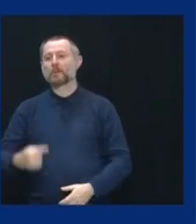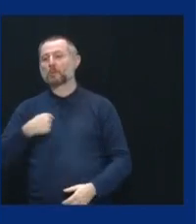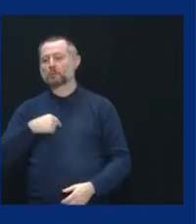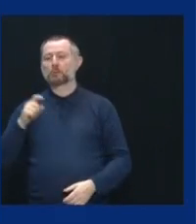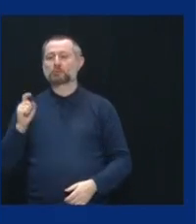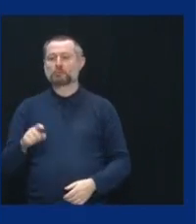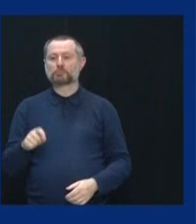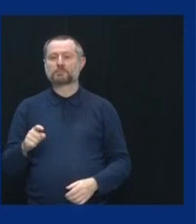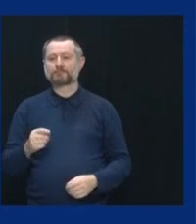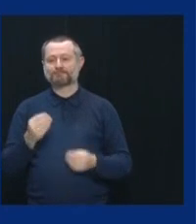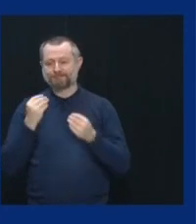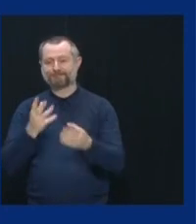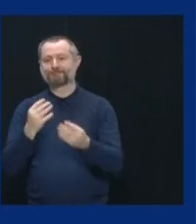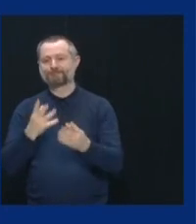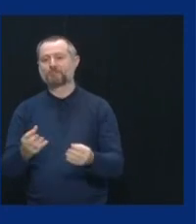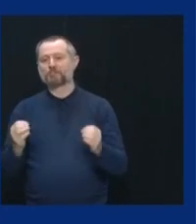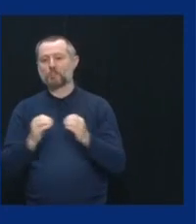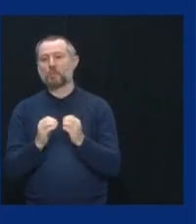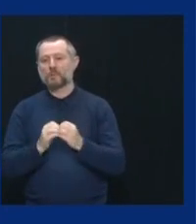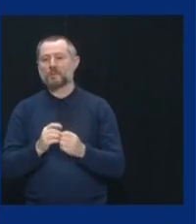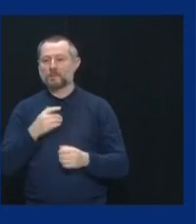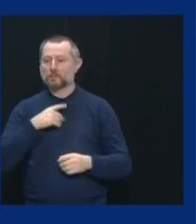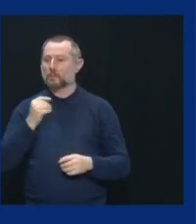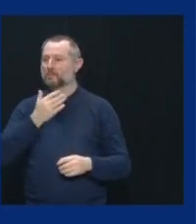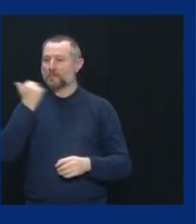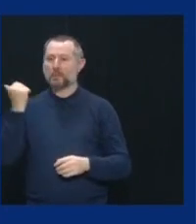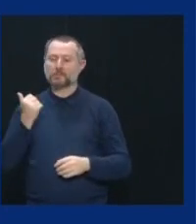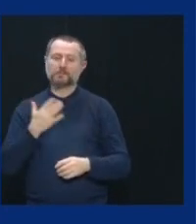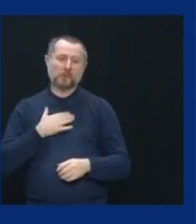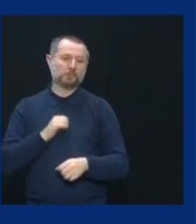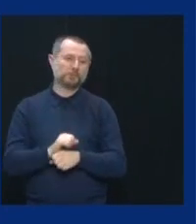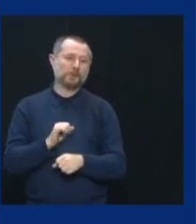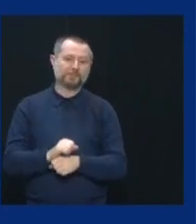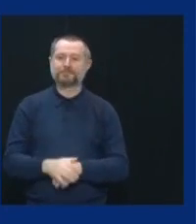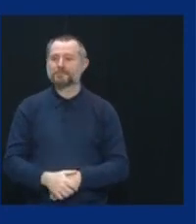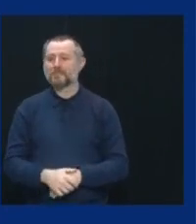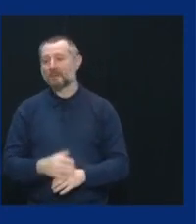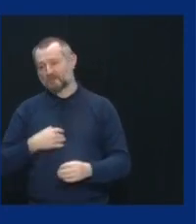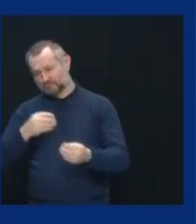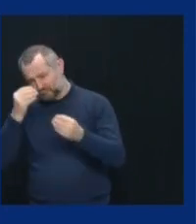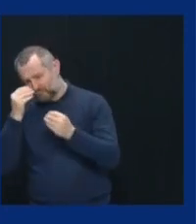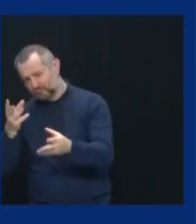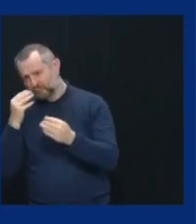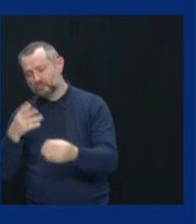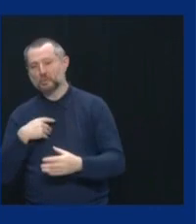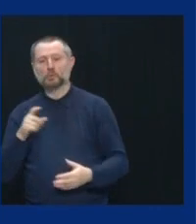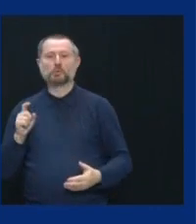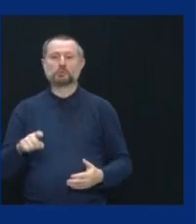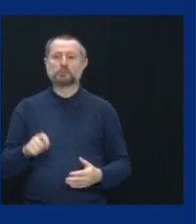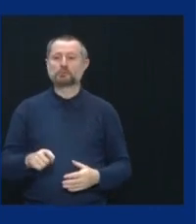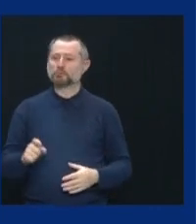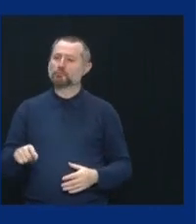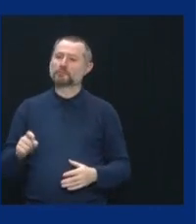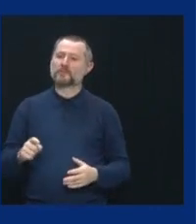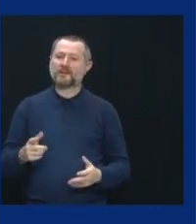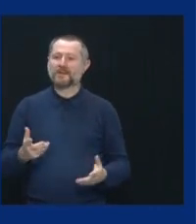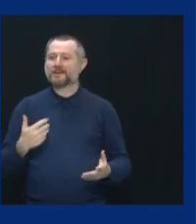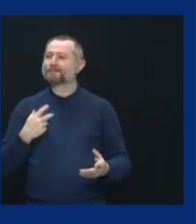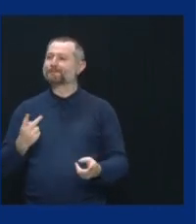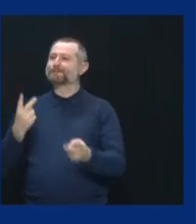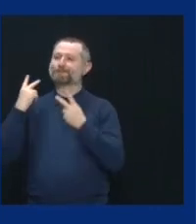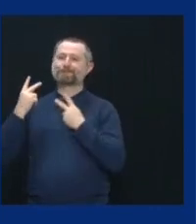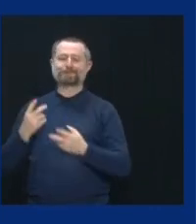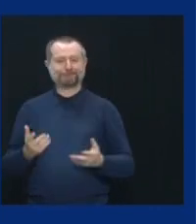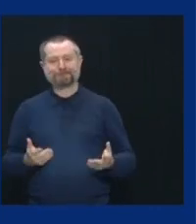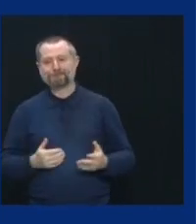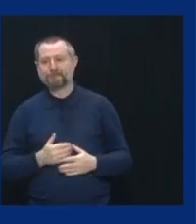void. We should have done a better job in providing information. We should have done a better job